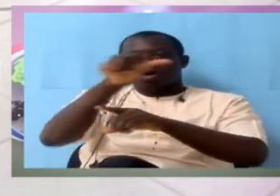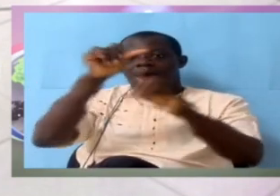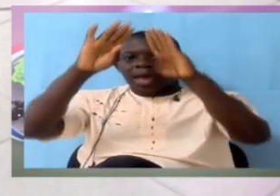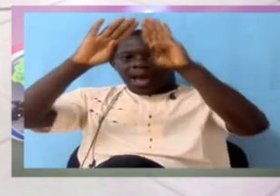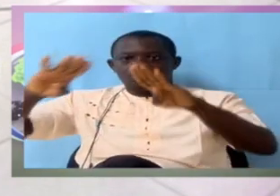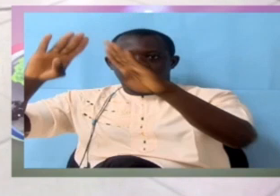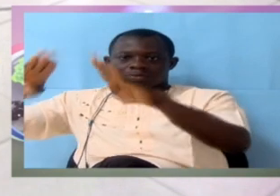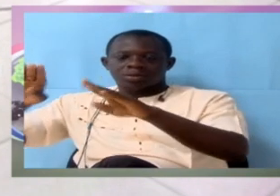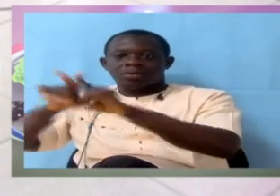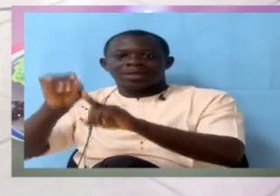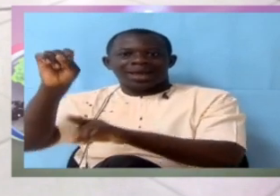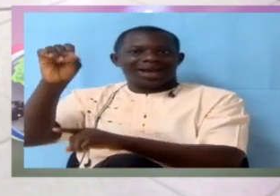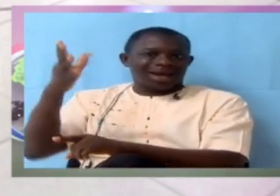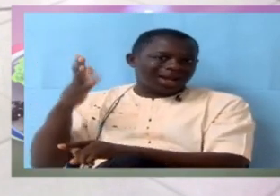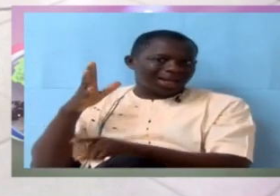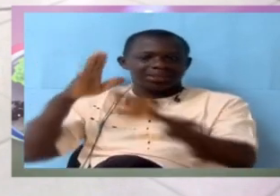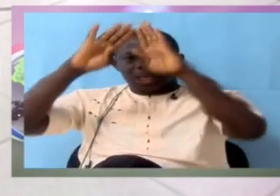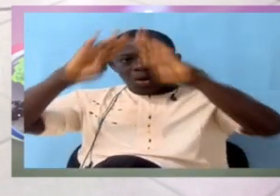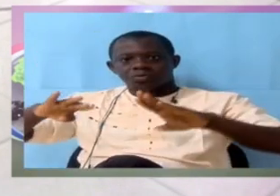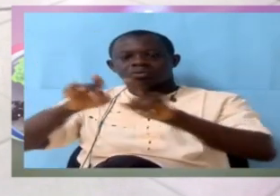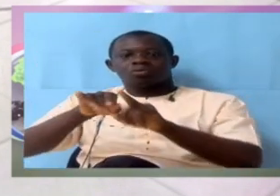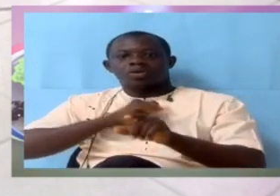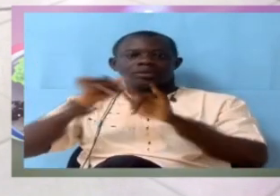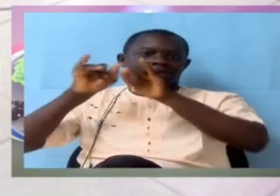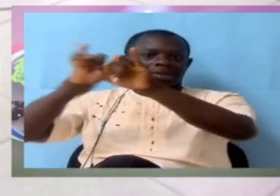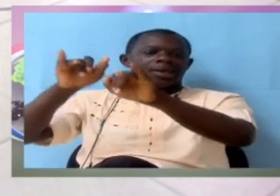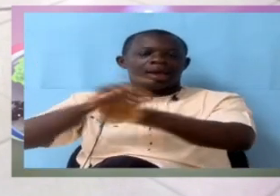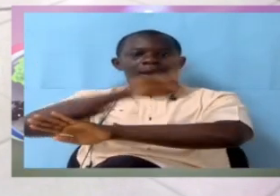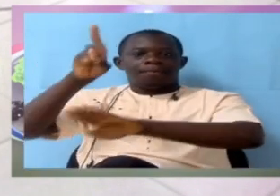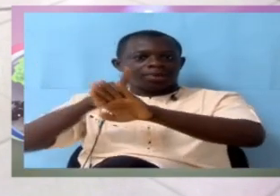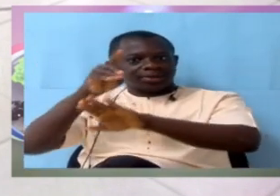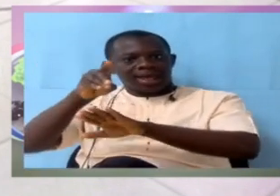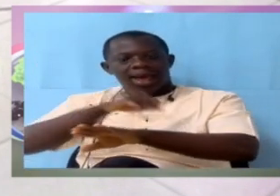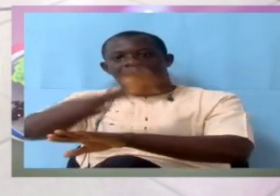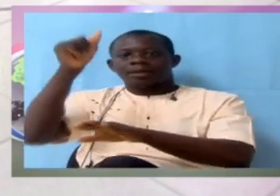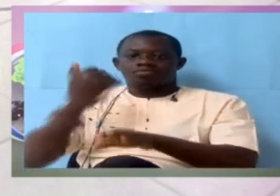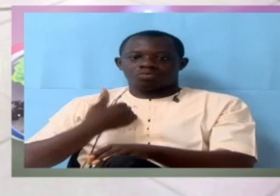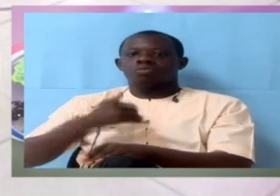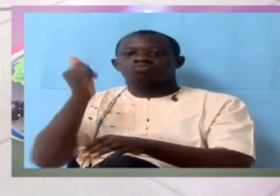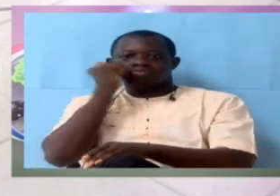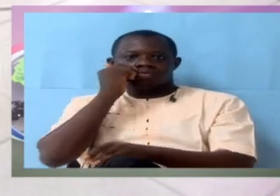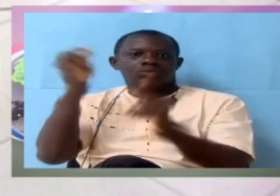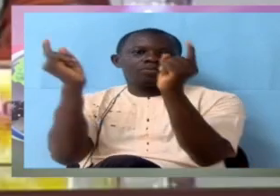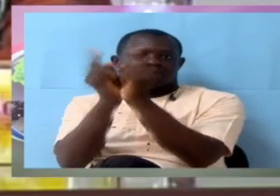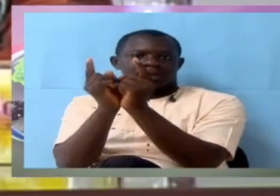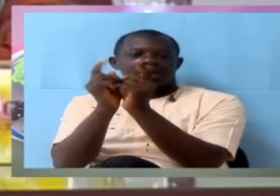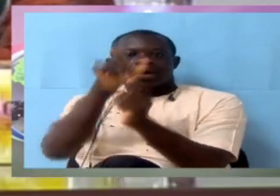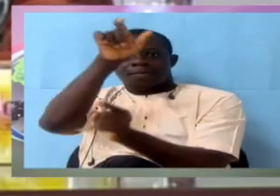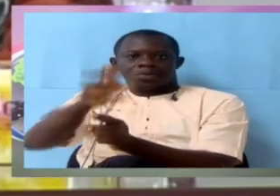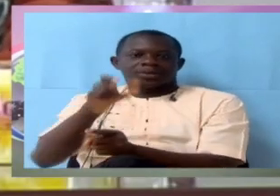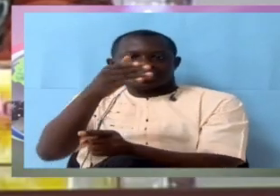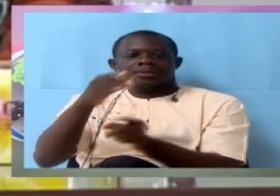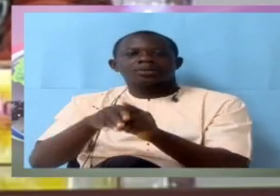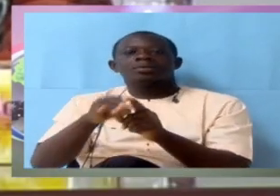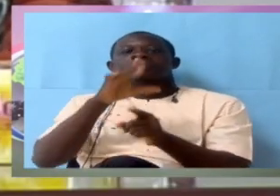is a glass house. That's where he used to be, and that's where we used to go and meet him. Mr. Witness, can you tell us